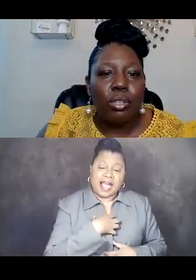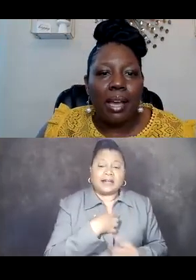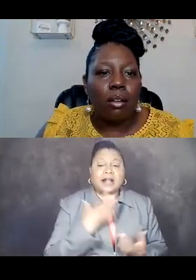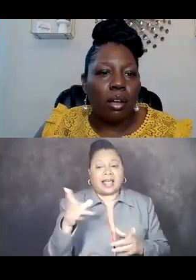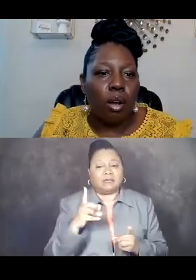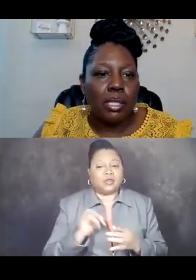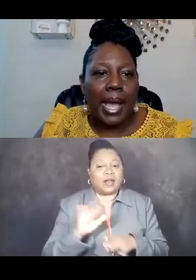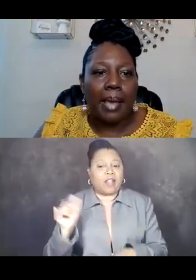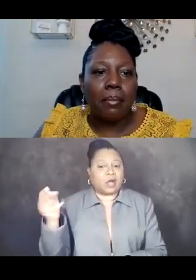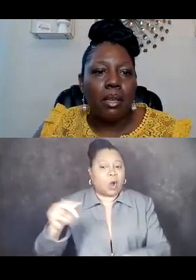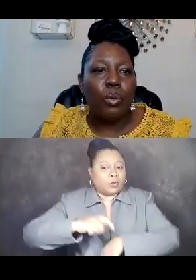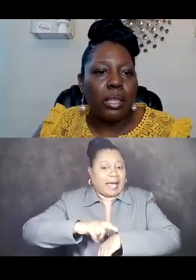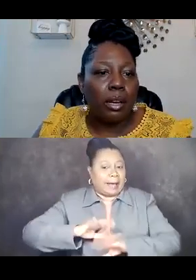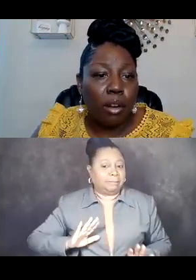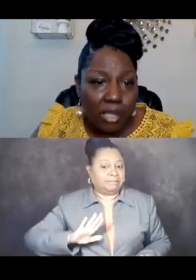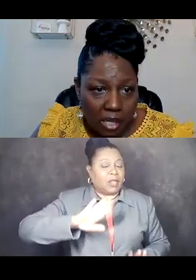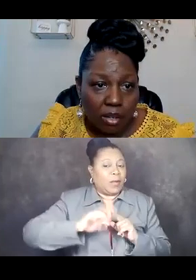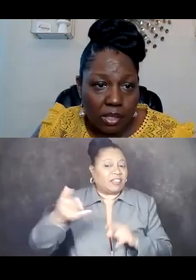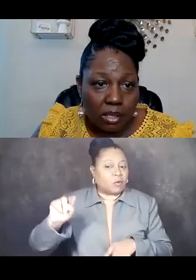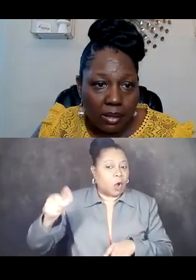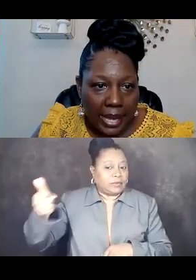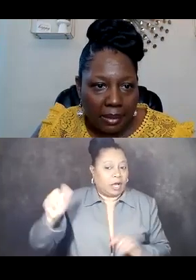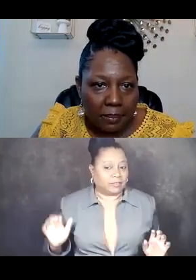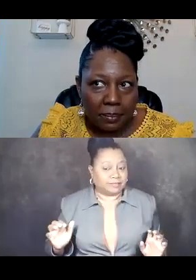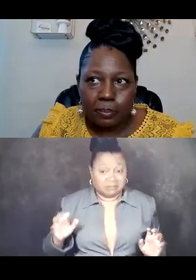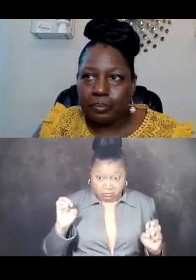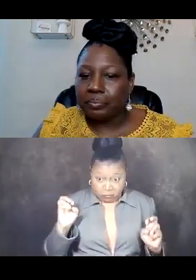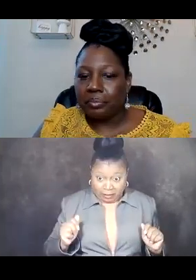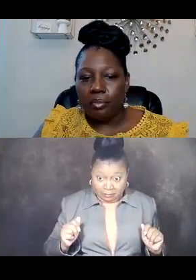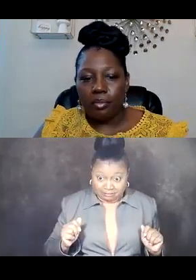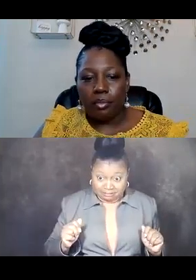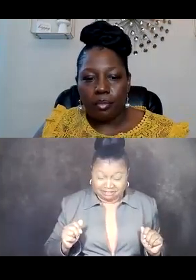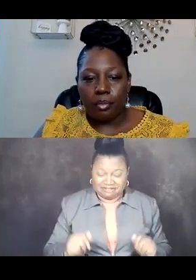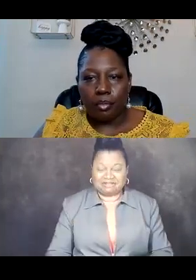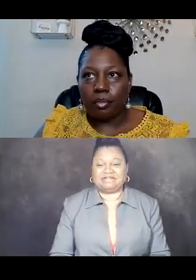them do that on their own time with their own selves, okay?